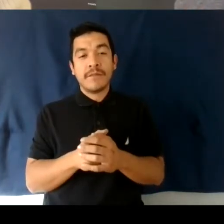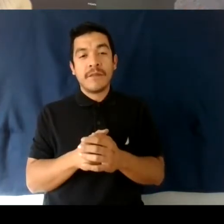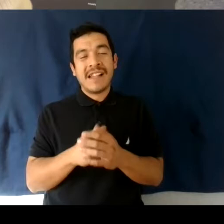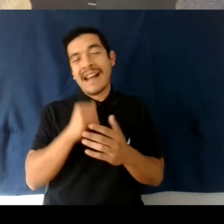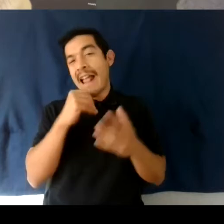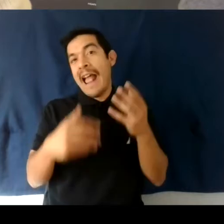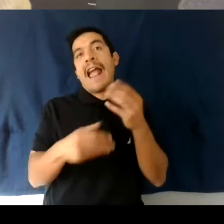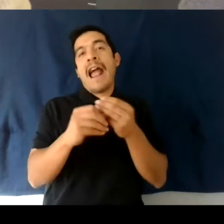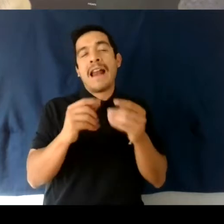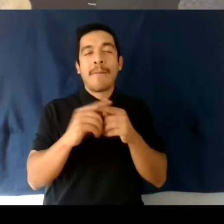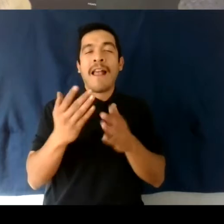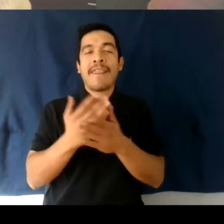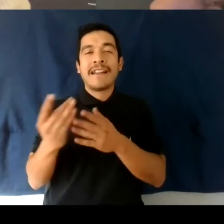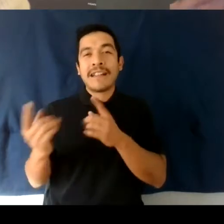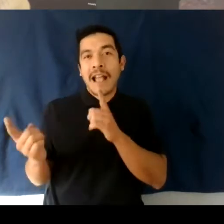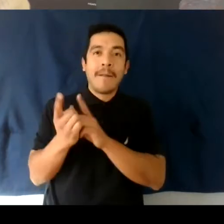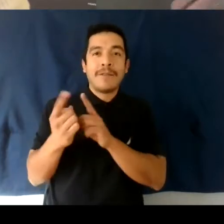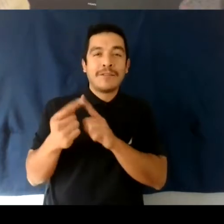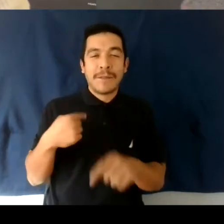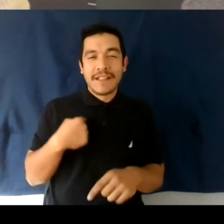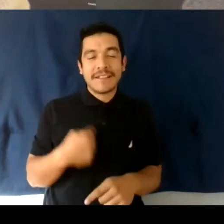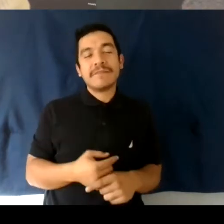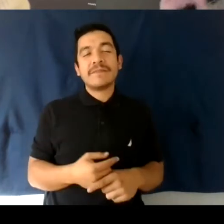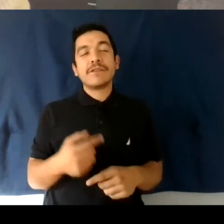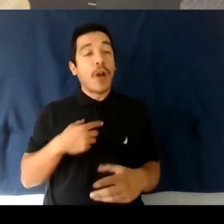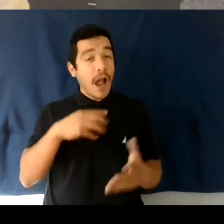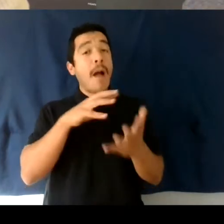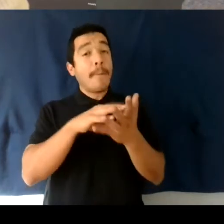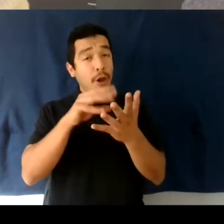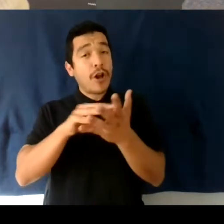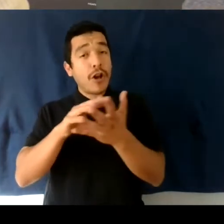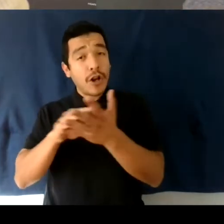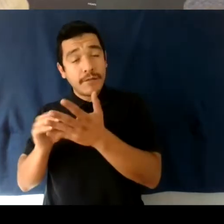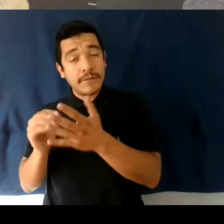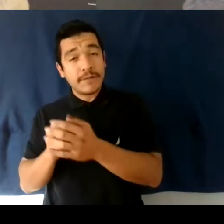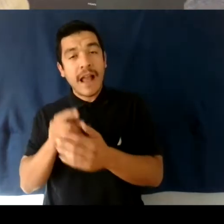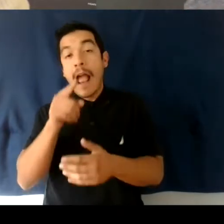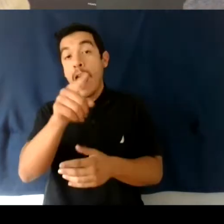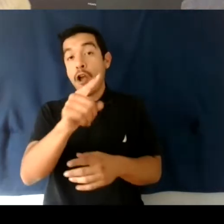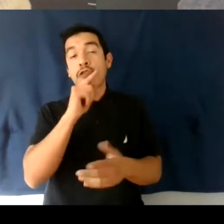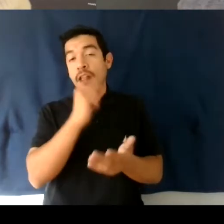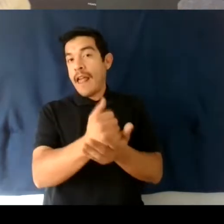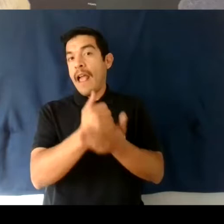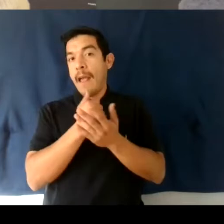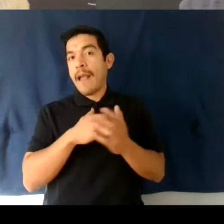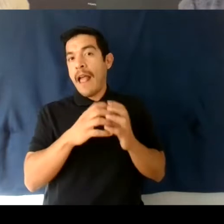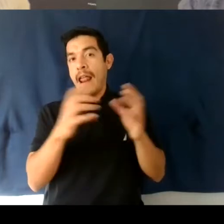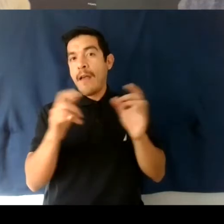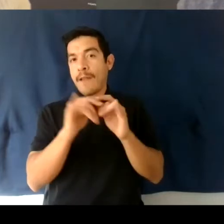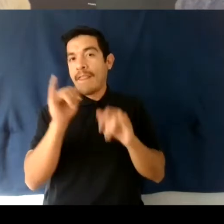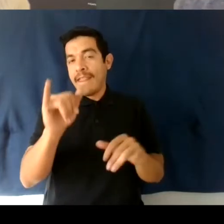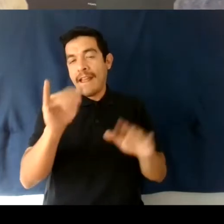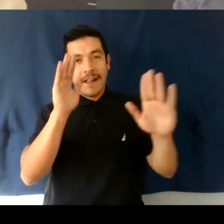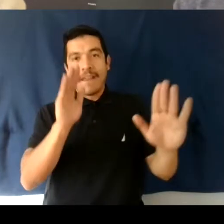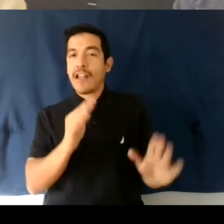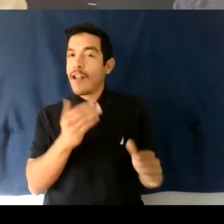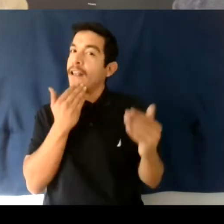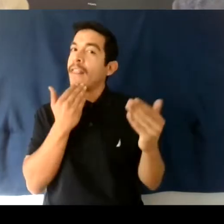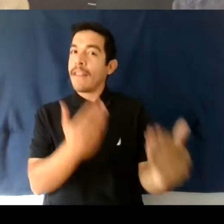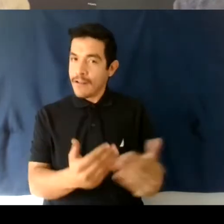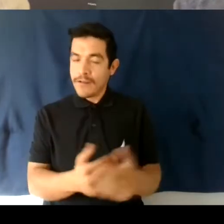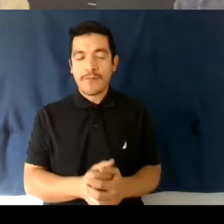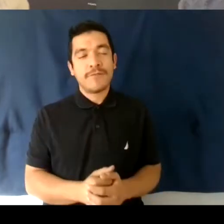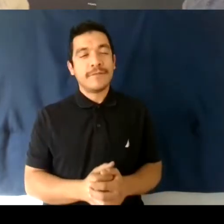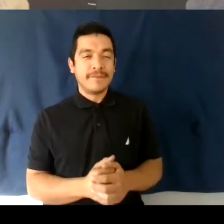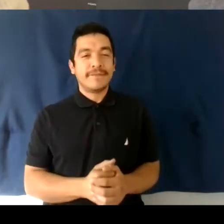come to my plate. So I am learning, and you've been a great help with helping me with that too. So thank you. But I'm I